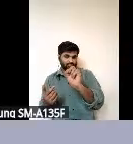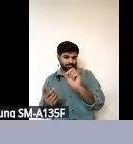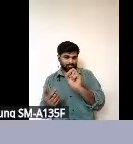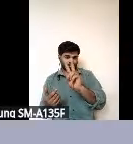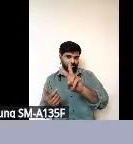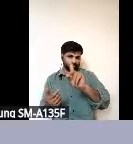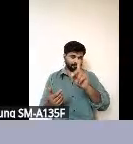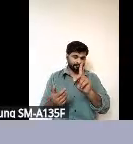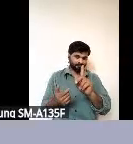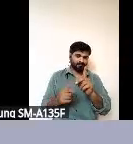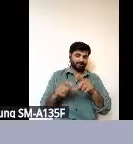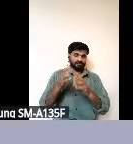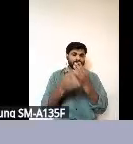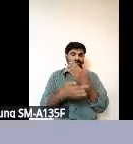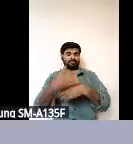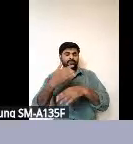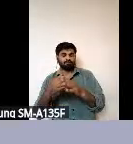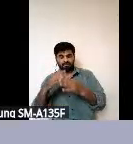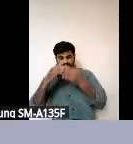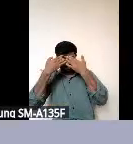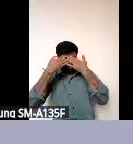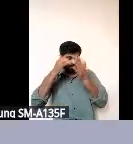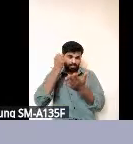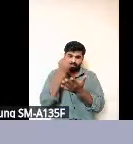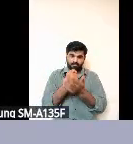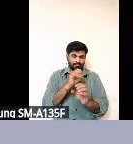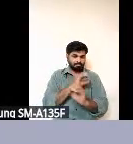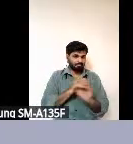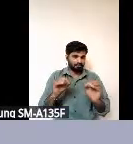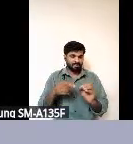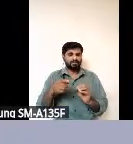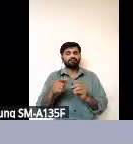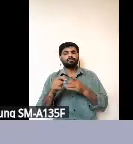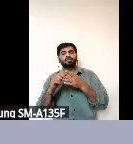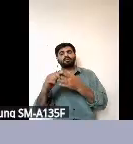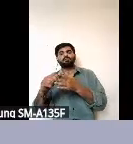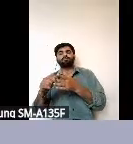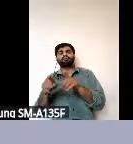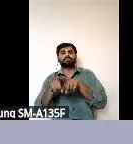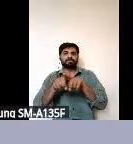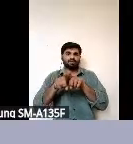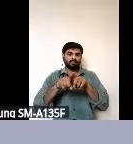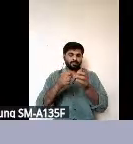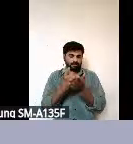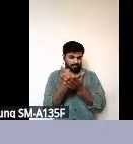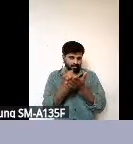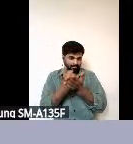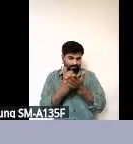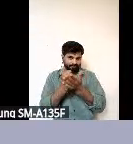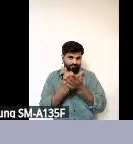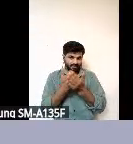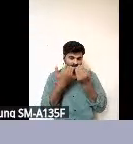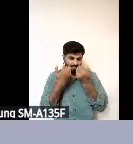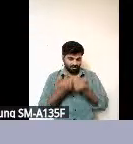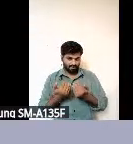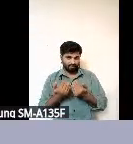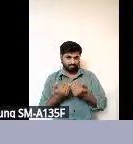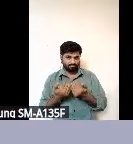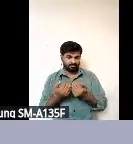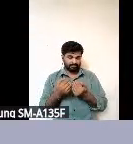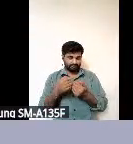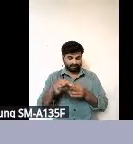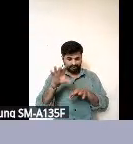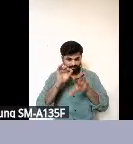we don't have a confirmation. So this is just a sample of what we have from a pre-test exercise that was conducted in